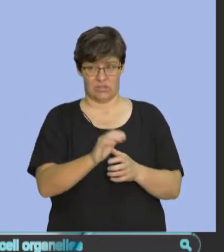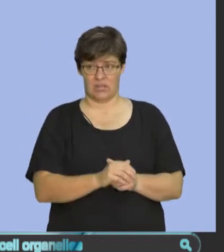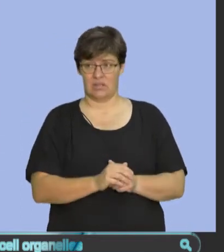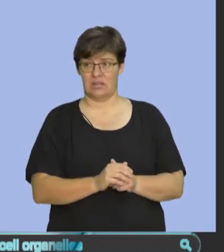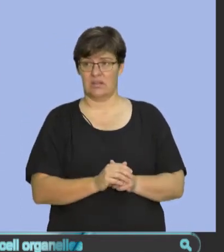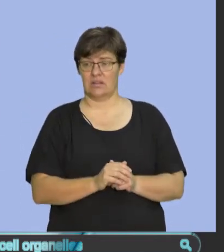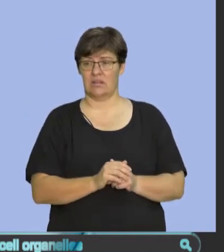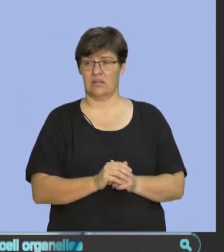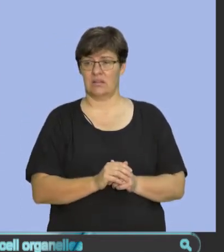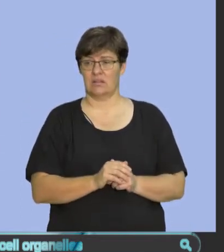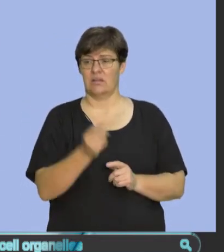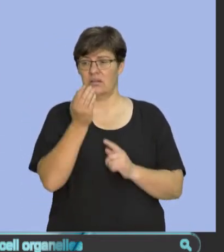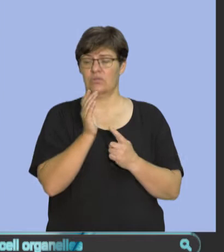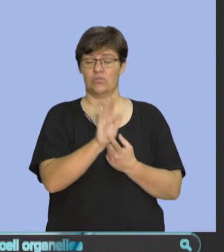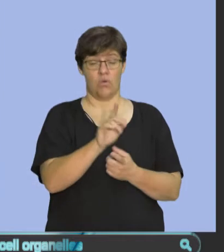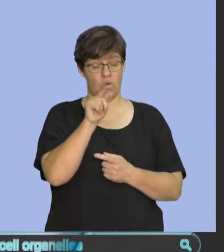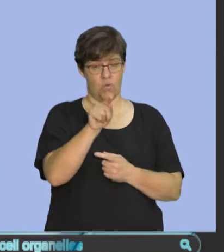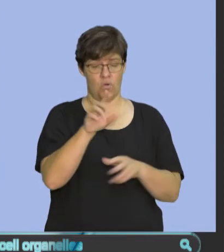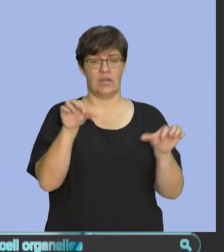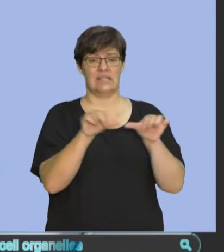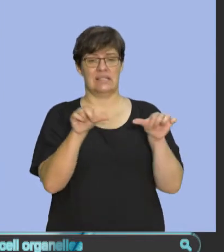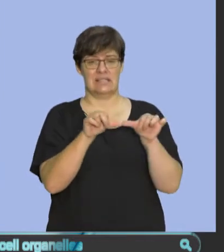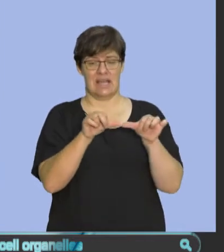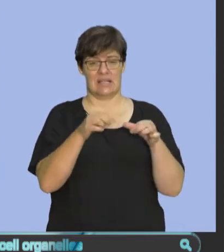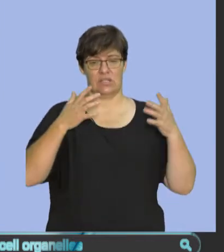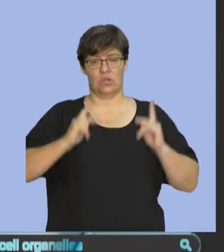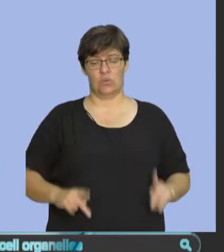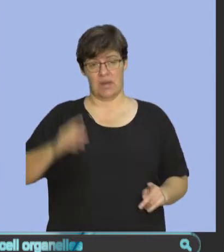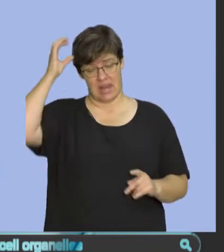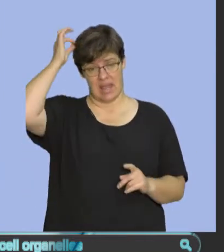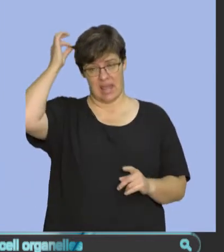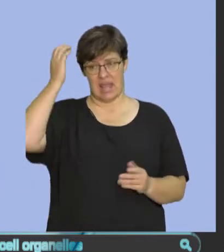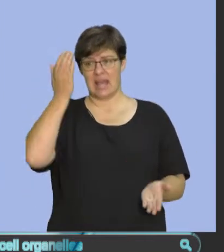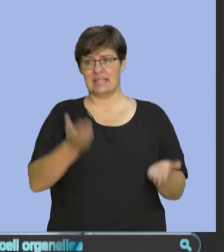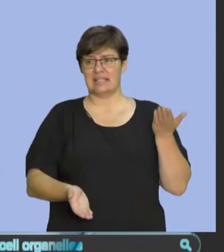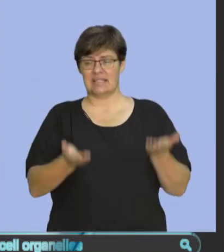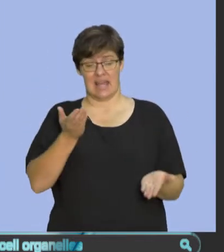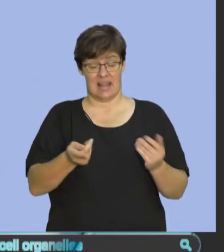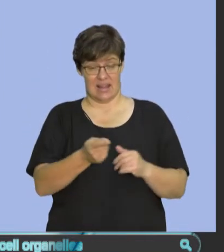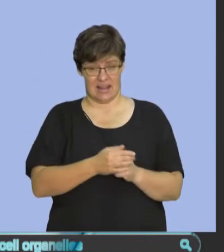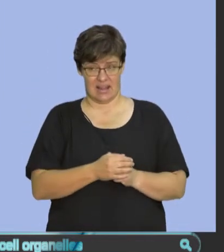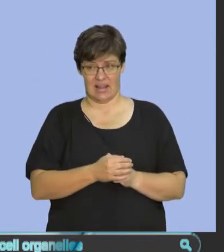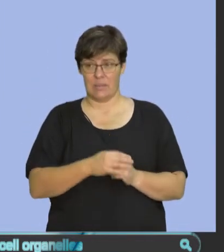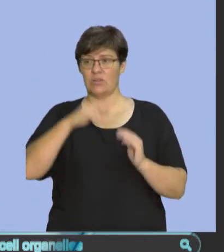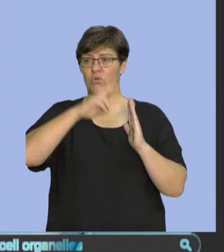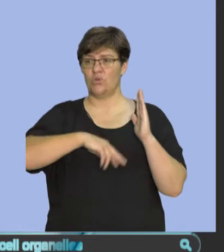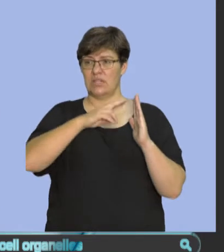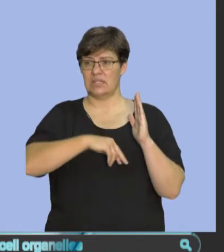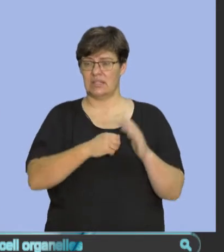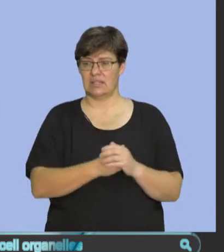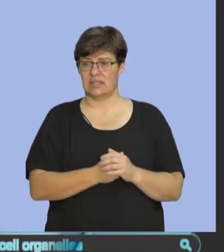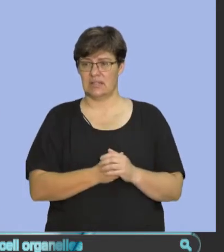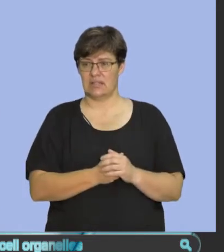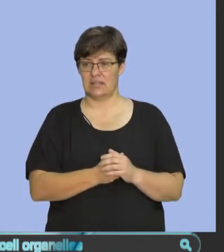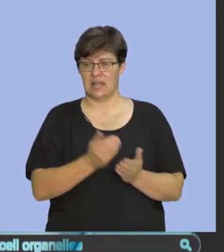an illustration showing you the size of the human hair and the scale. It's important that we read off the scale on this axis here,